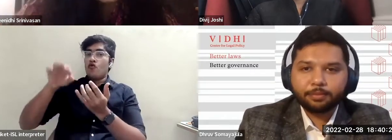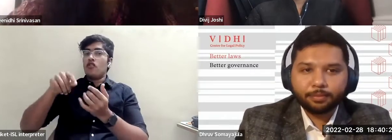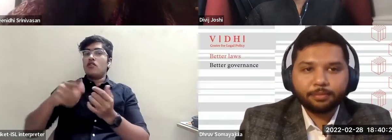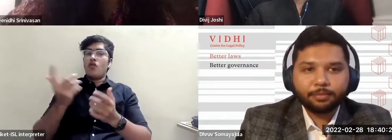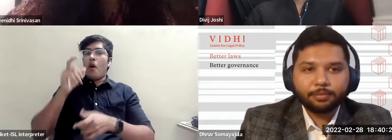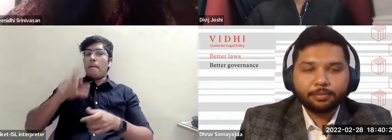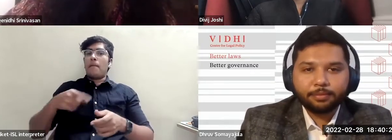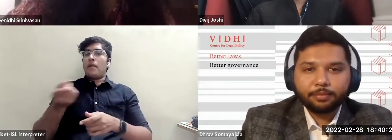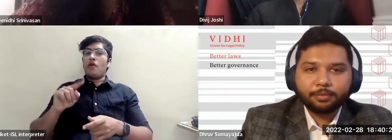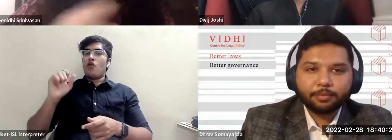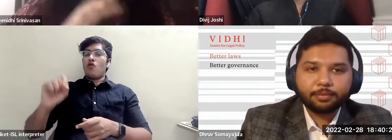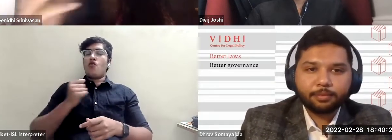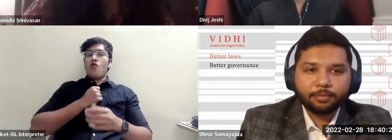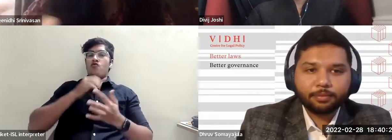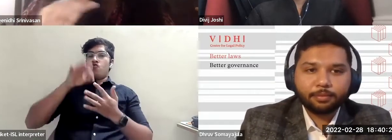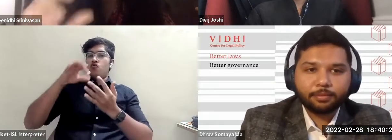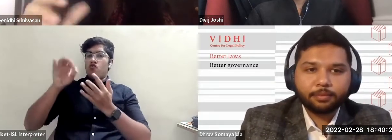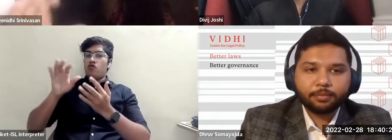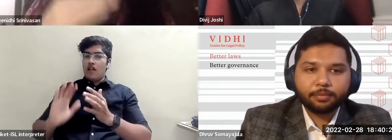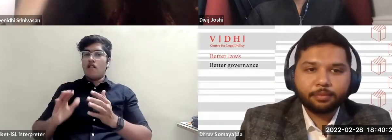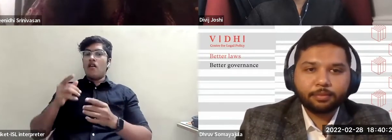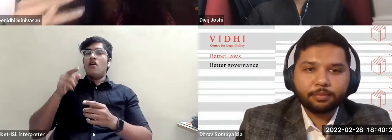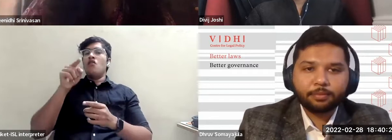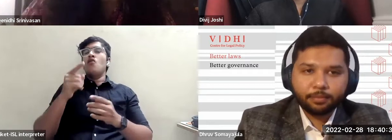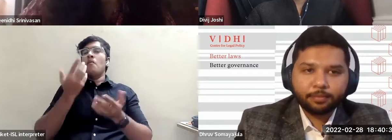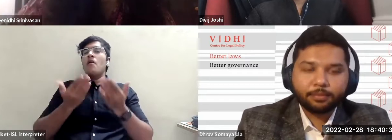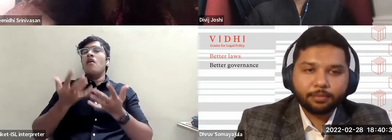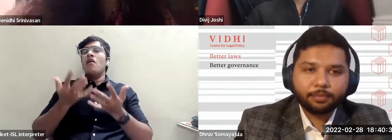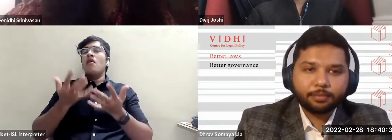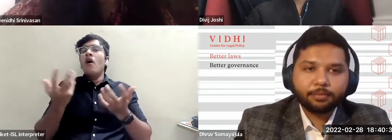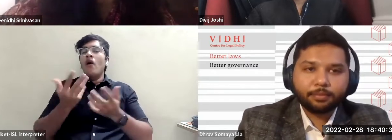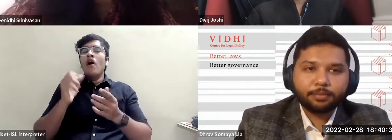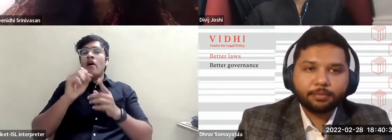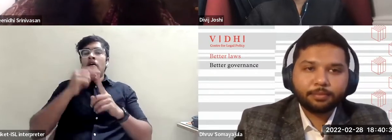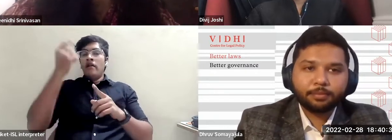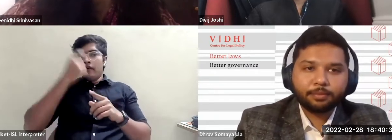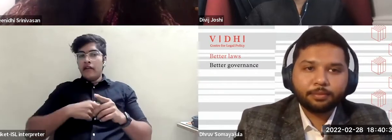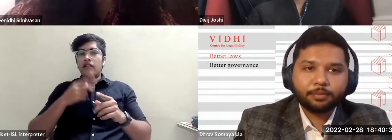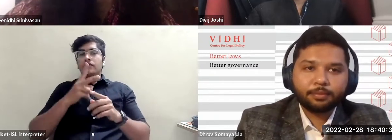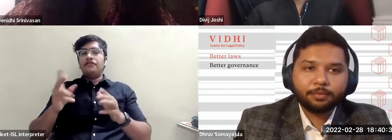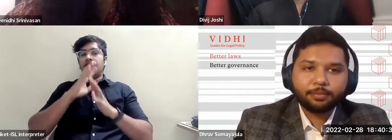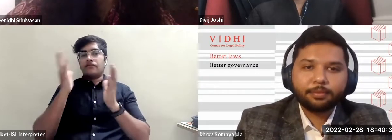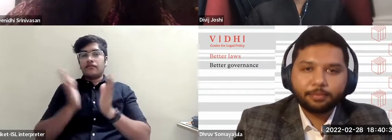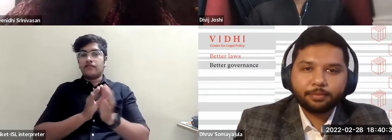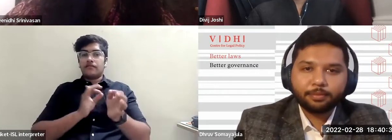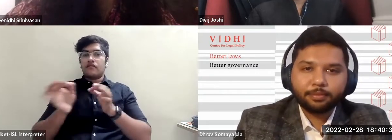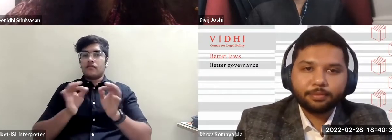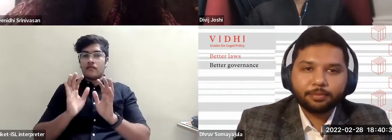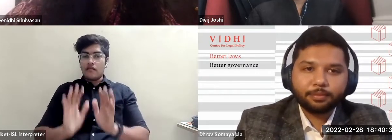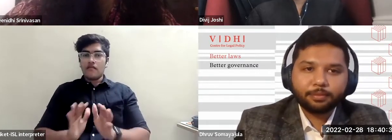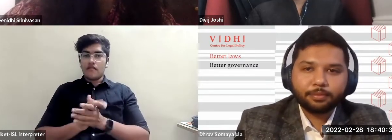voluntarily on how do you just keeping in mind like user privacy or